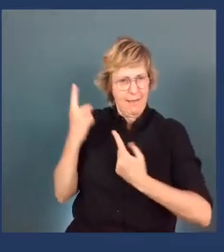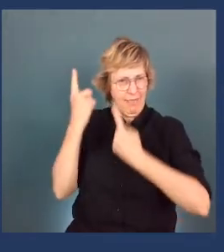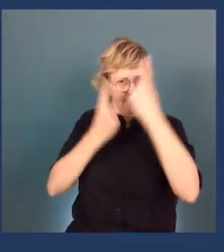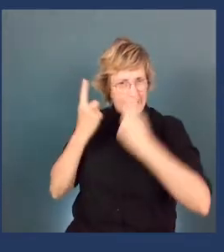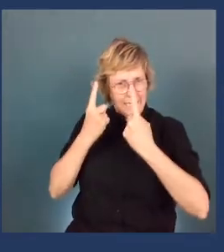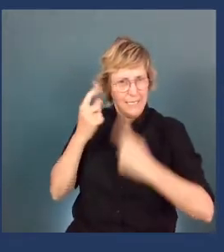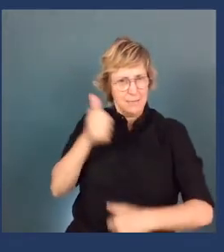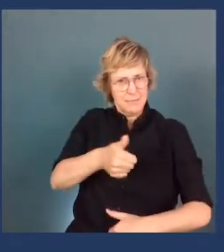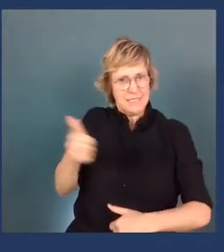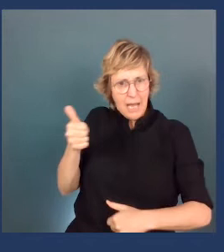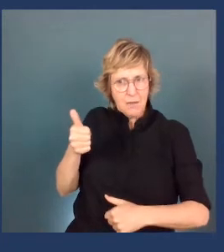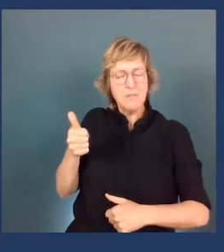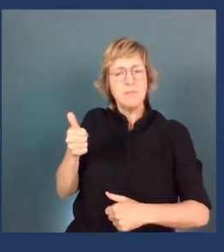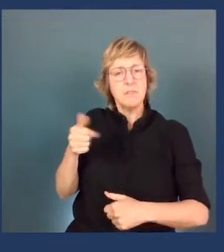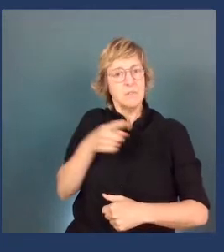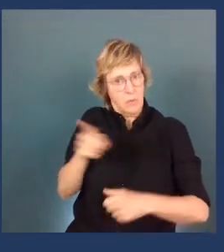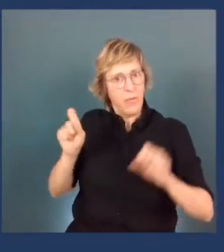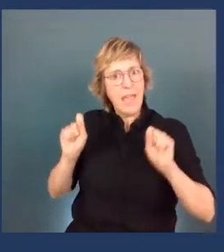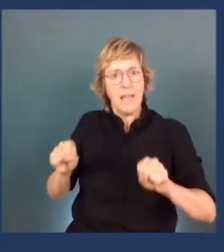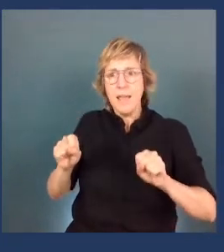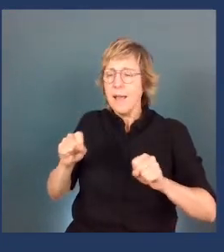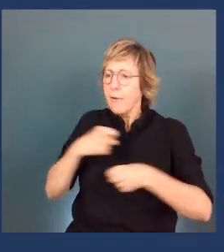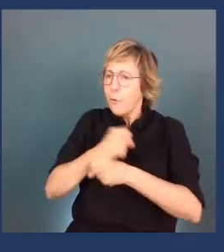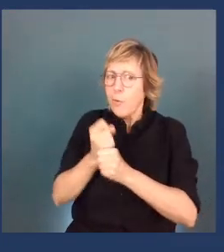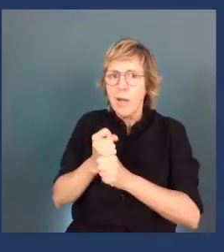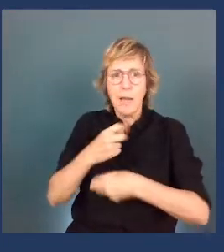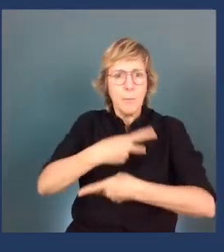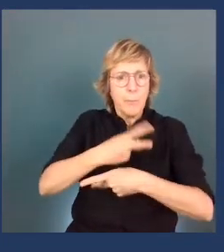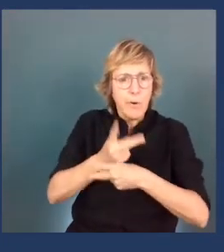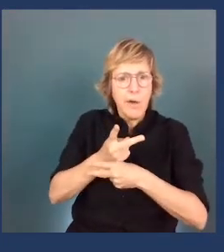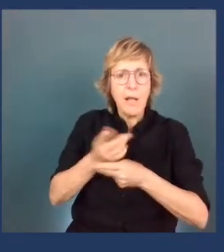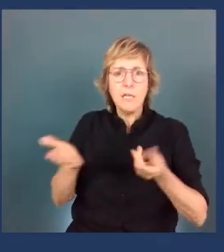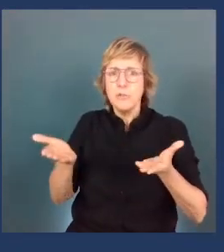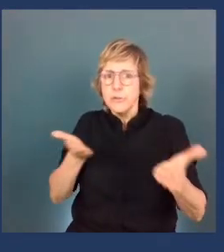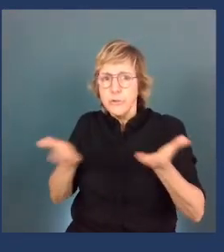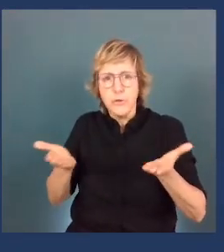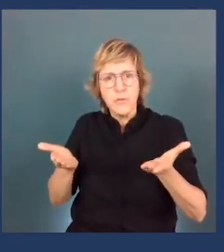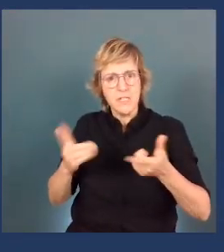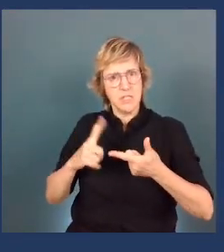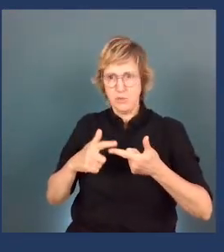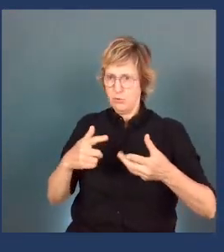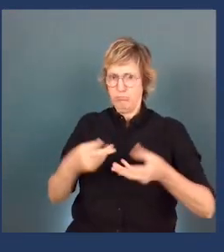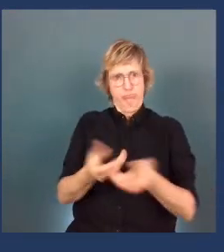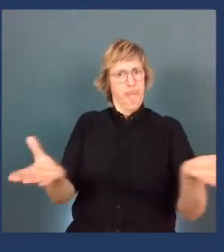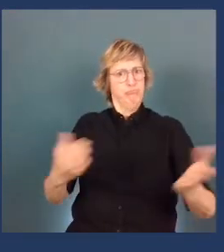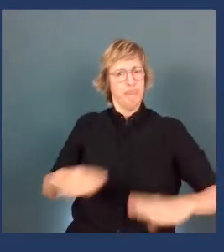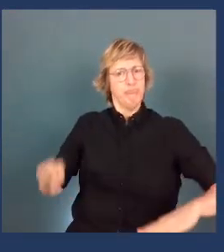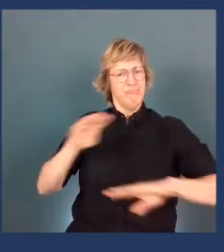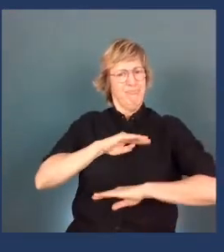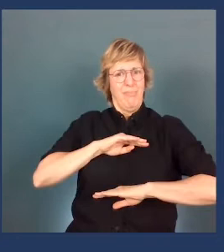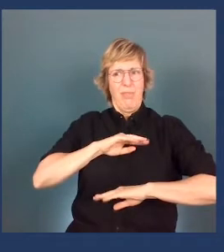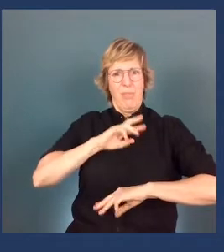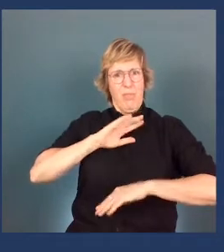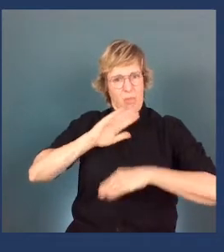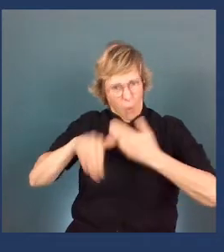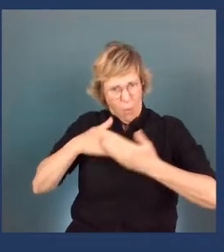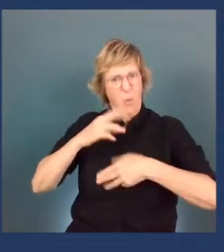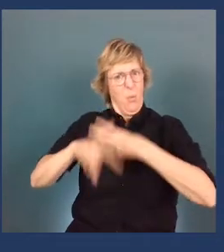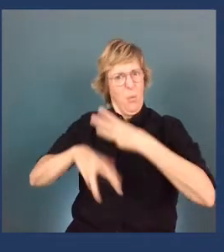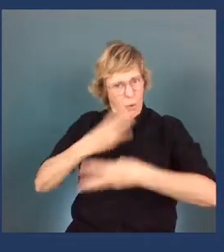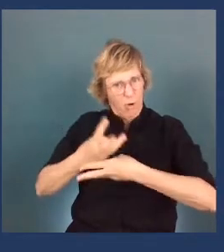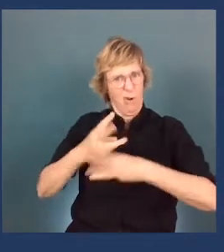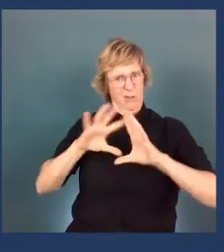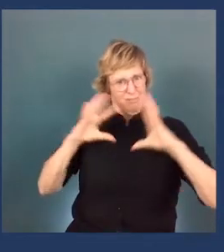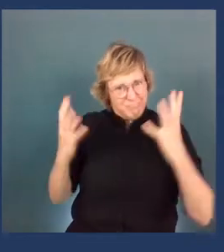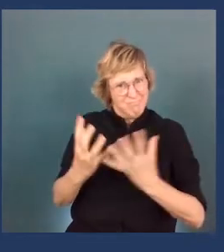thinking so that they can start to create products and services that serve, you know, the entire world and everyone in